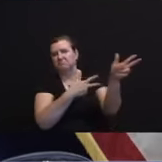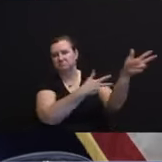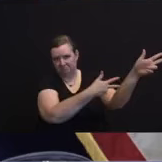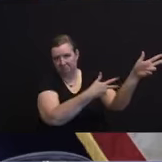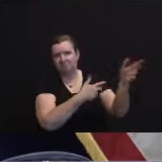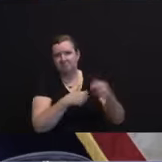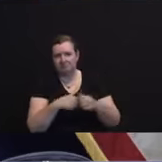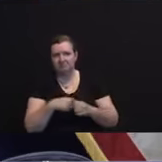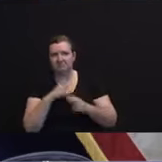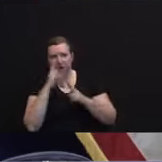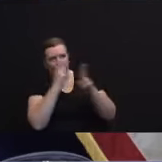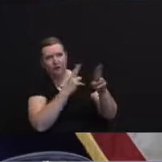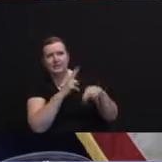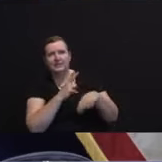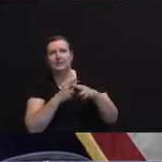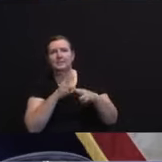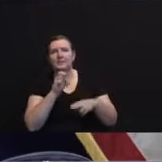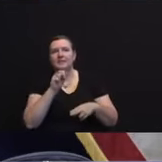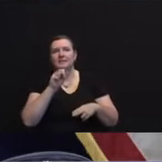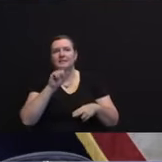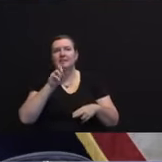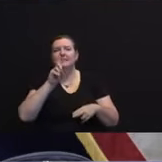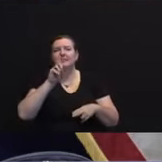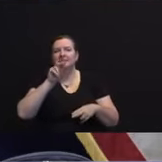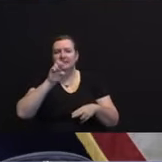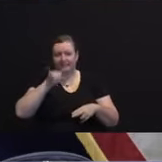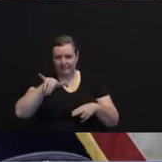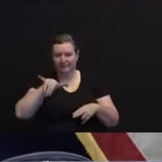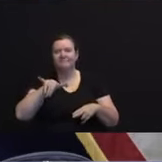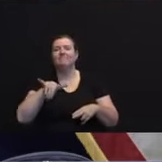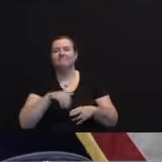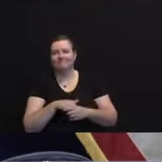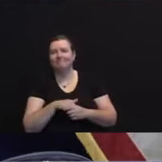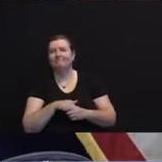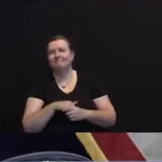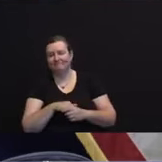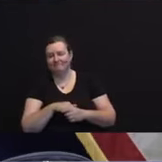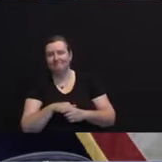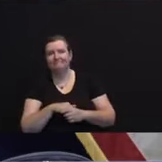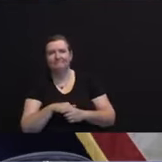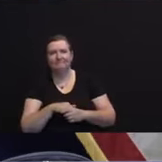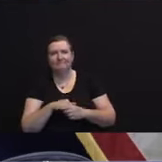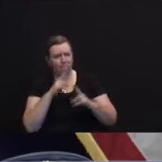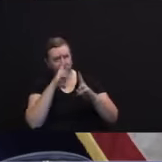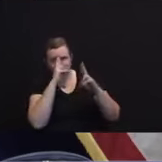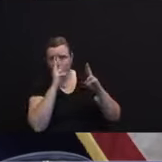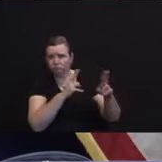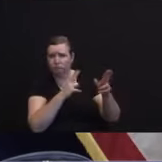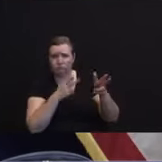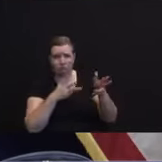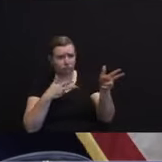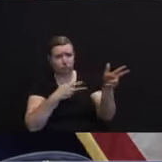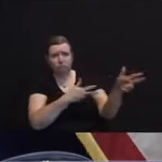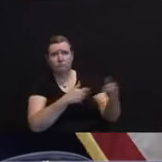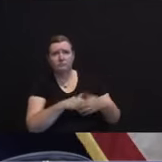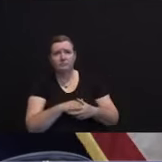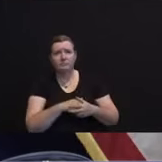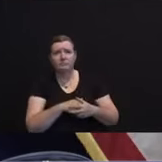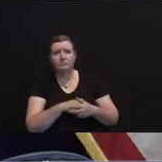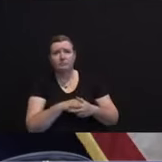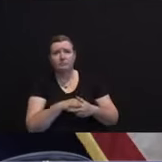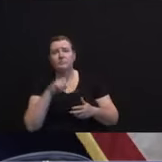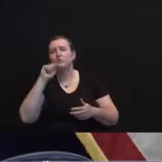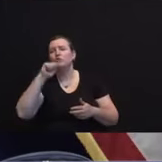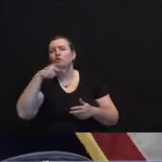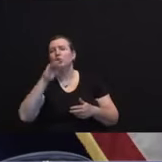him and he salute him as he passed up the turnpike, and we turned him over to the capable hands of the New York State